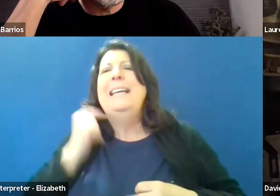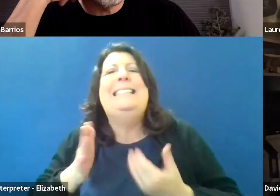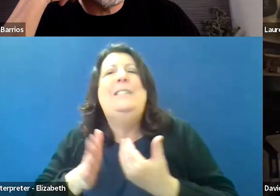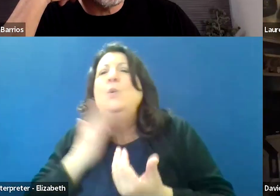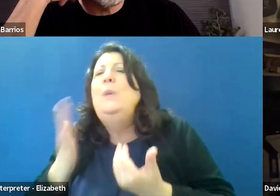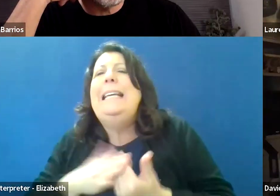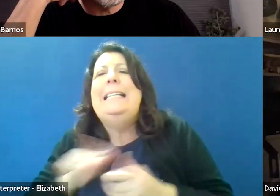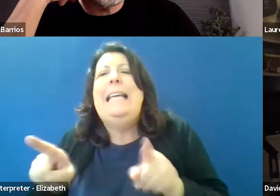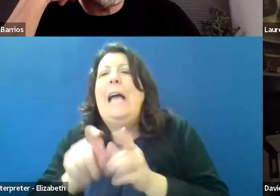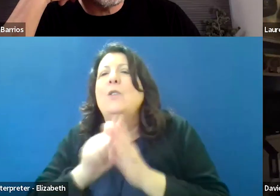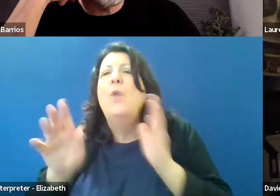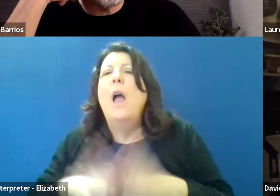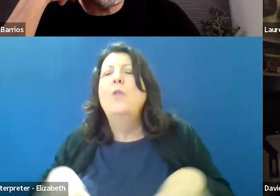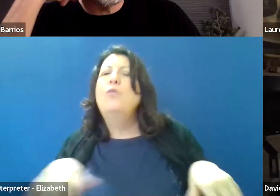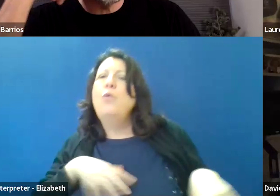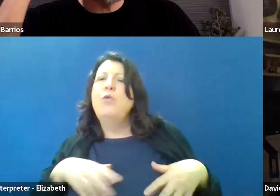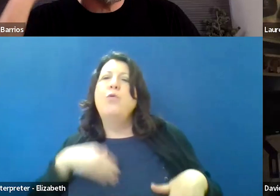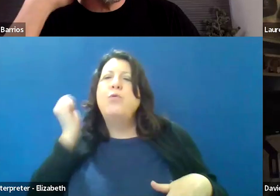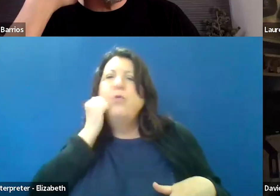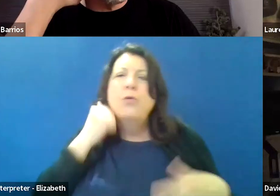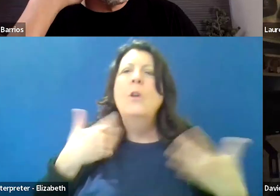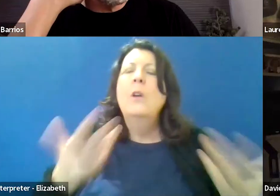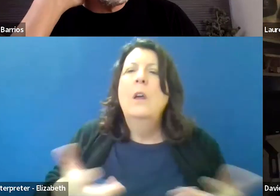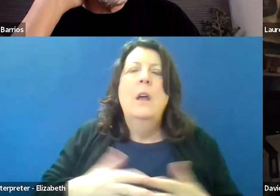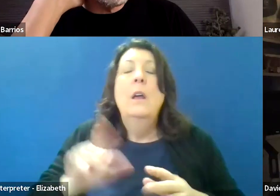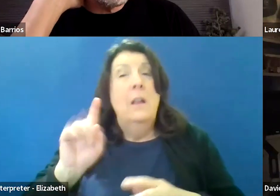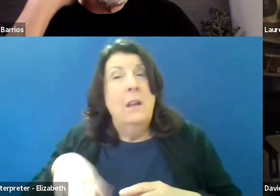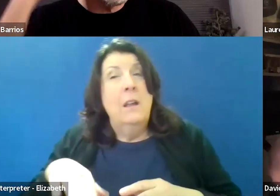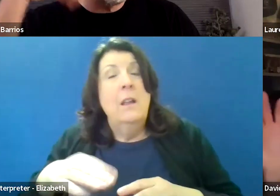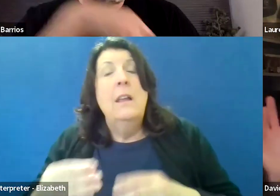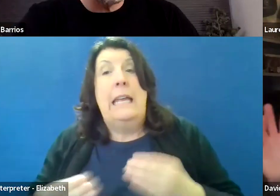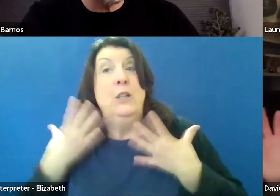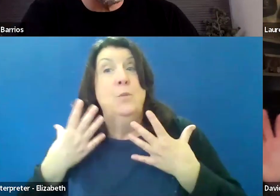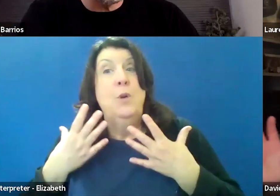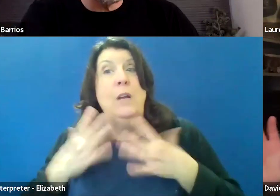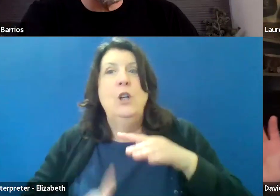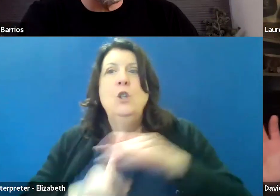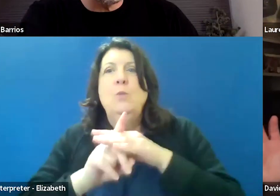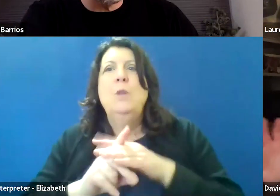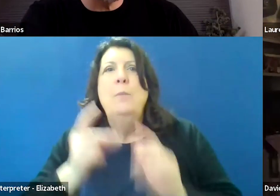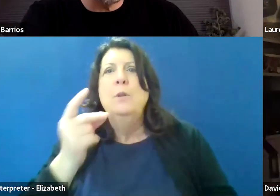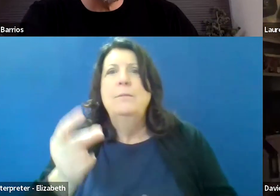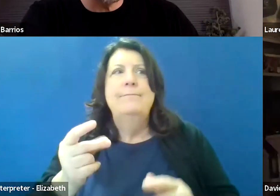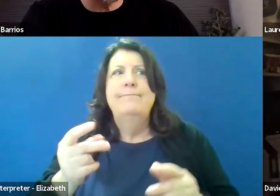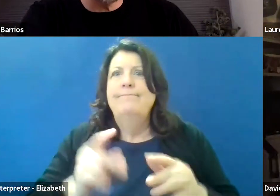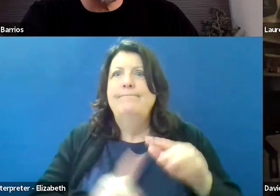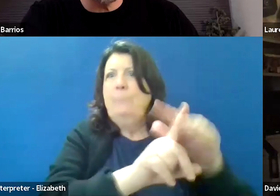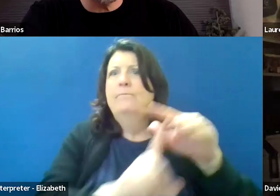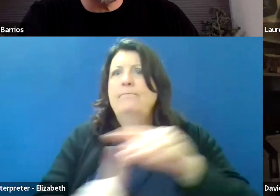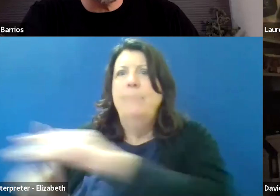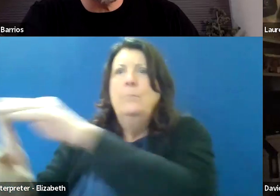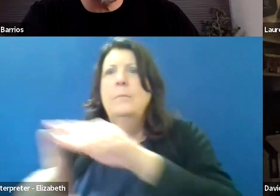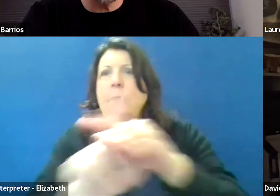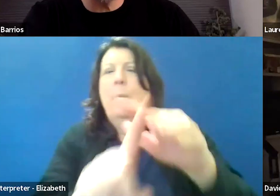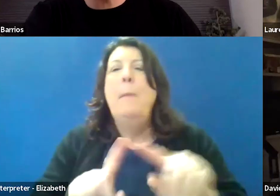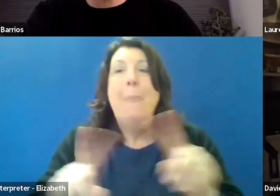you know, inspiration, I think, inspiration appears sporadically, I think, for all of us, but it's got to find you working,